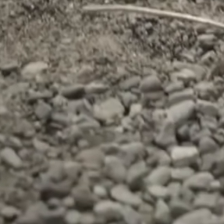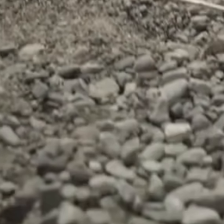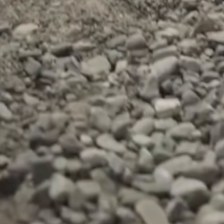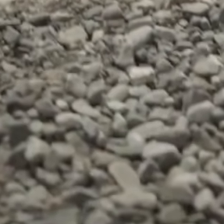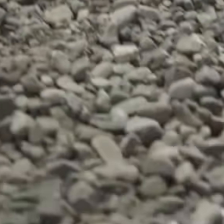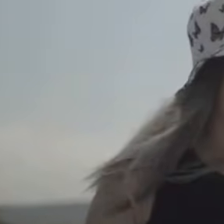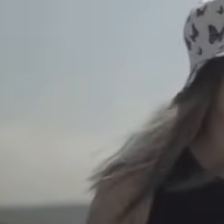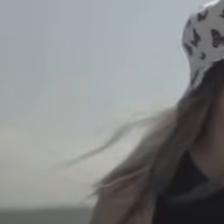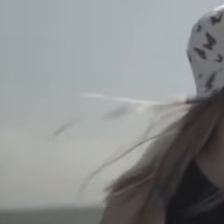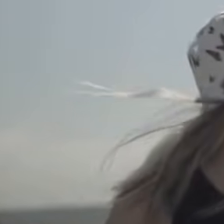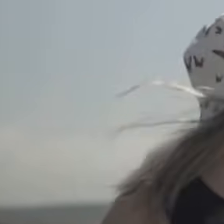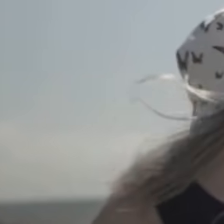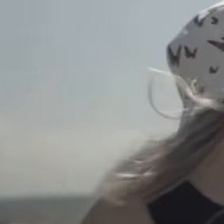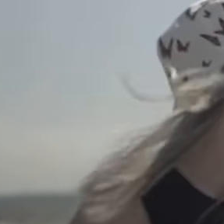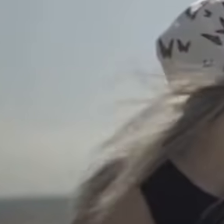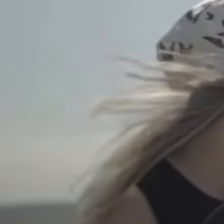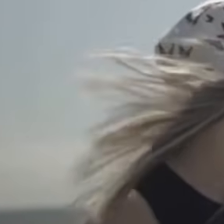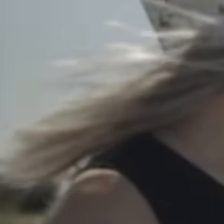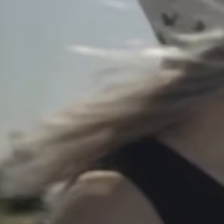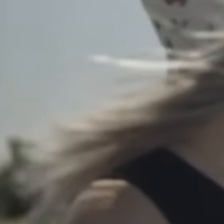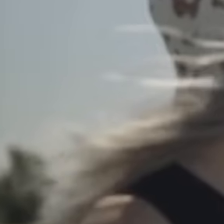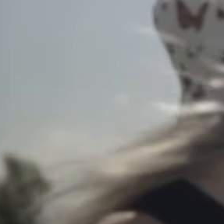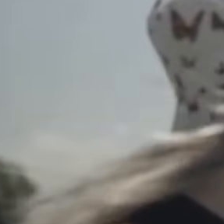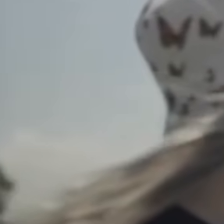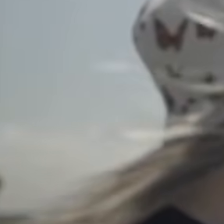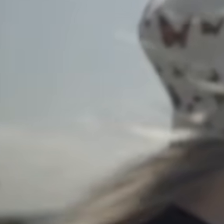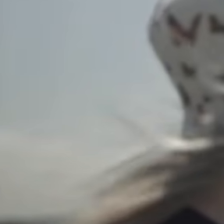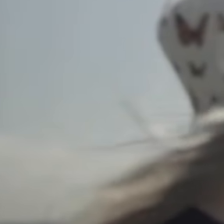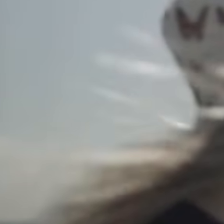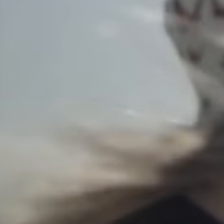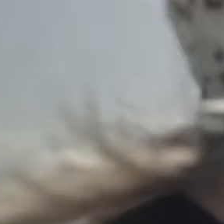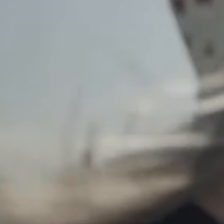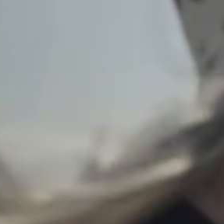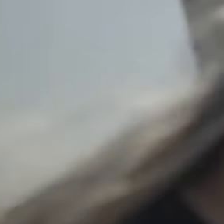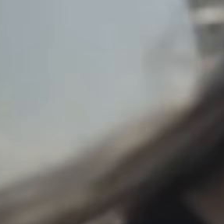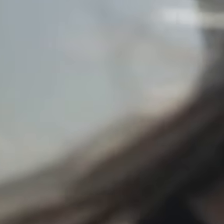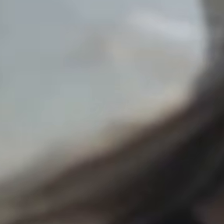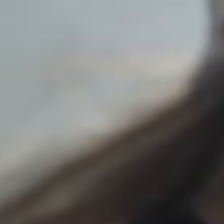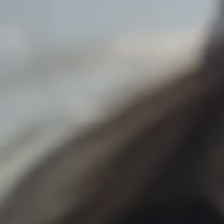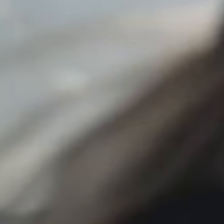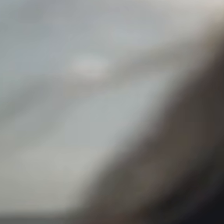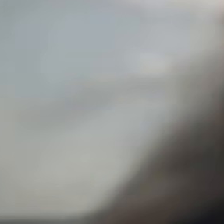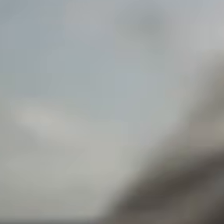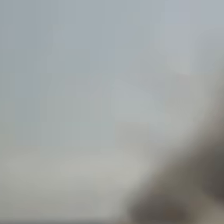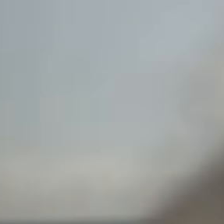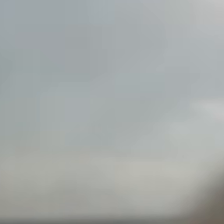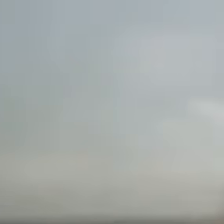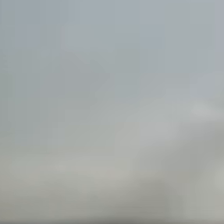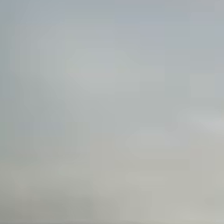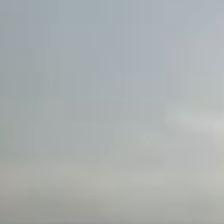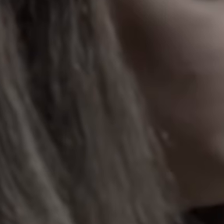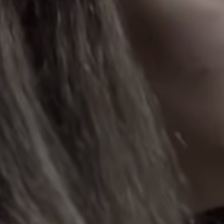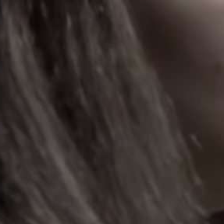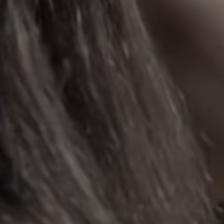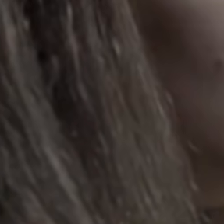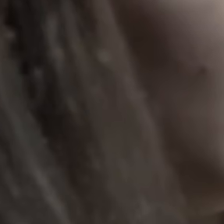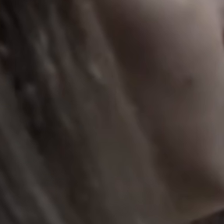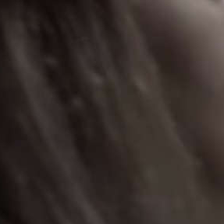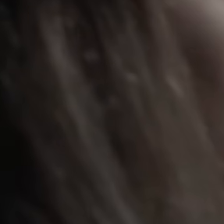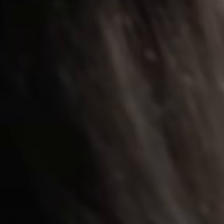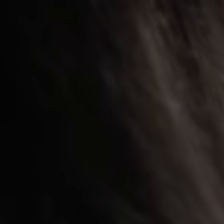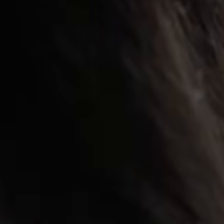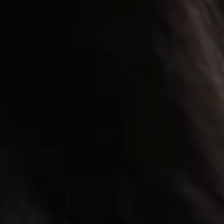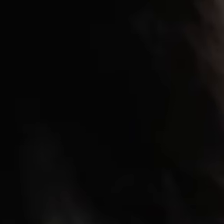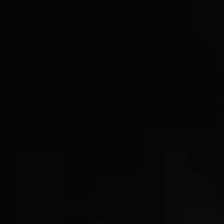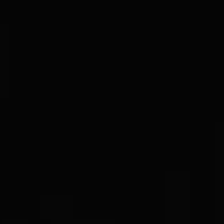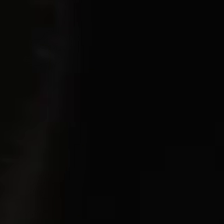Teachings spoken by my elders, let me see the wisdom through this eagle feather. We all